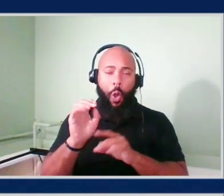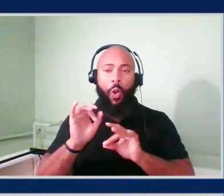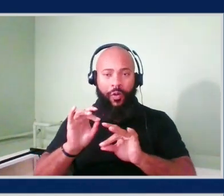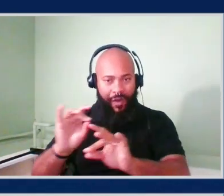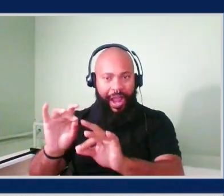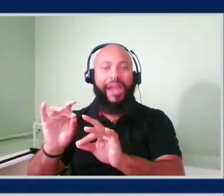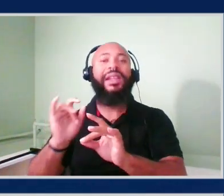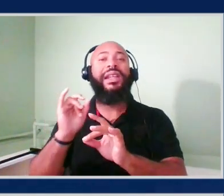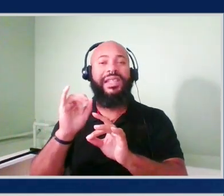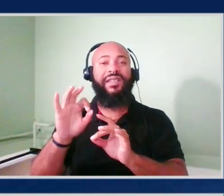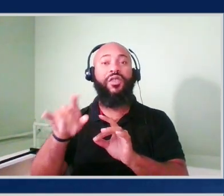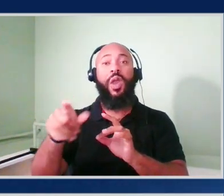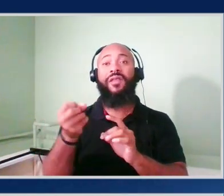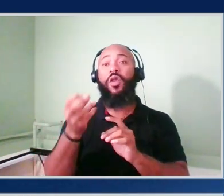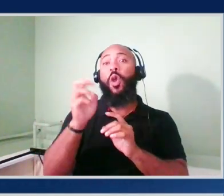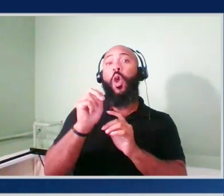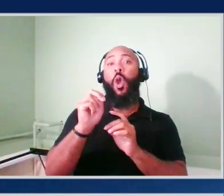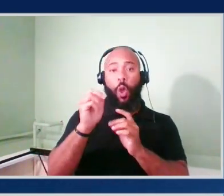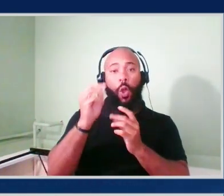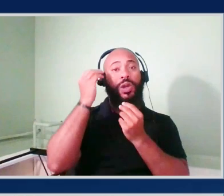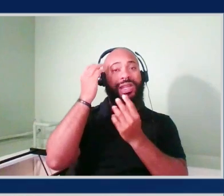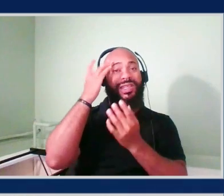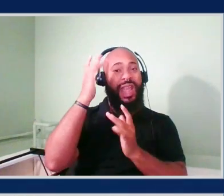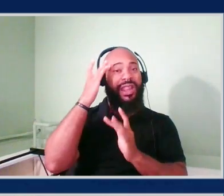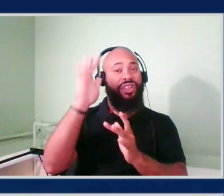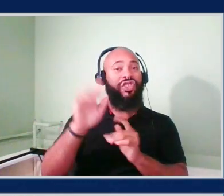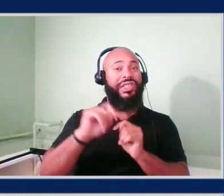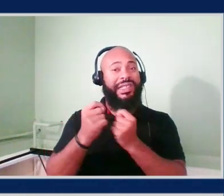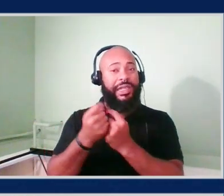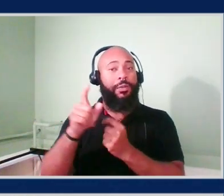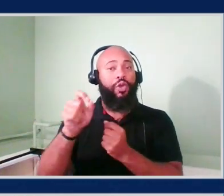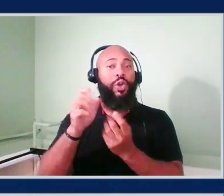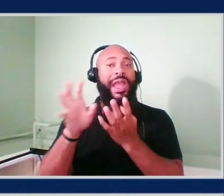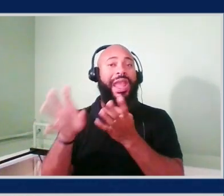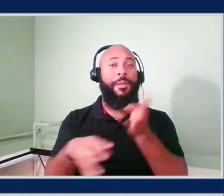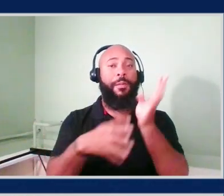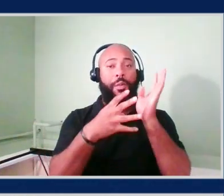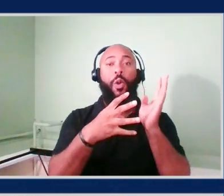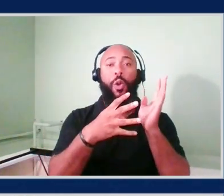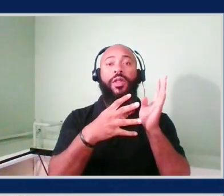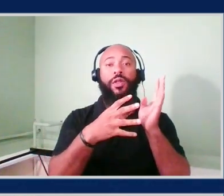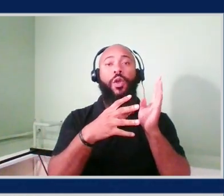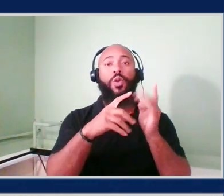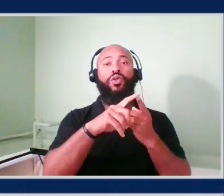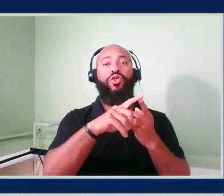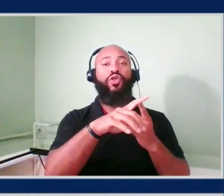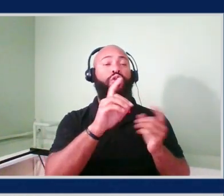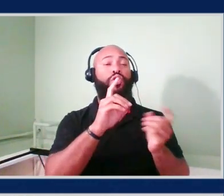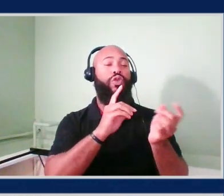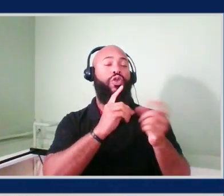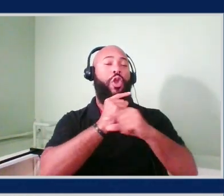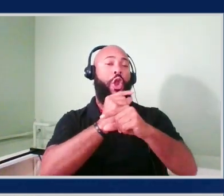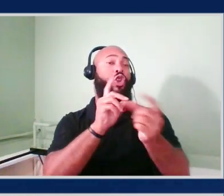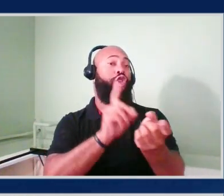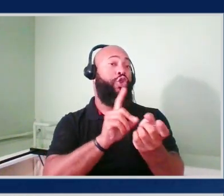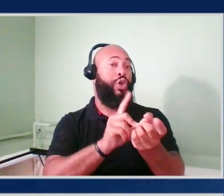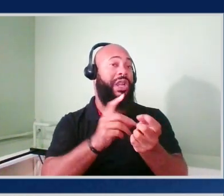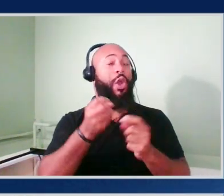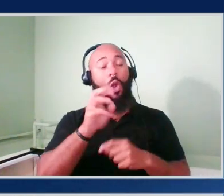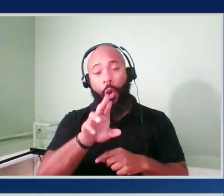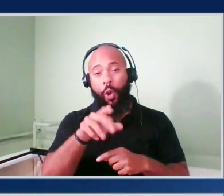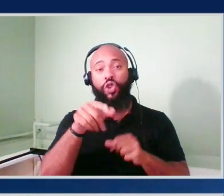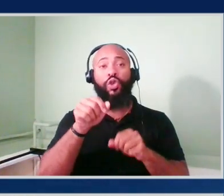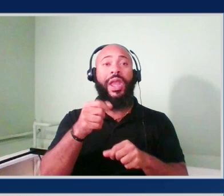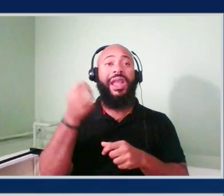intelligence team, you can import those findings into GuardDuty, or you can subscribe to a feed,